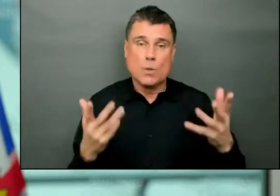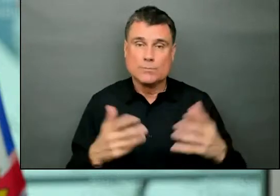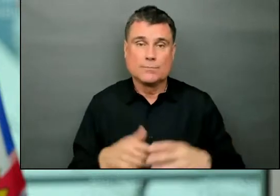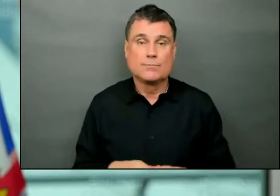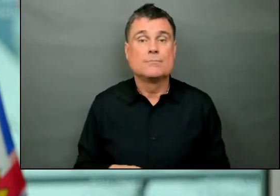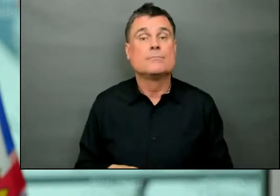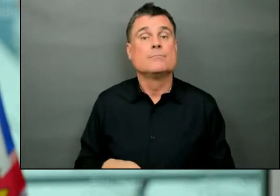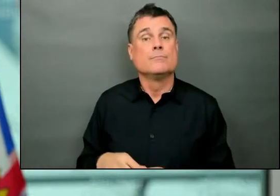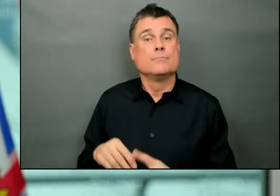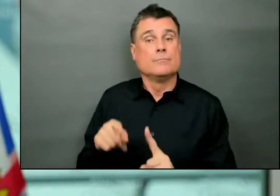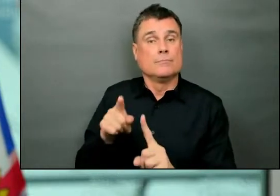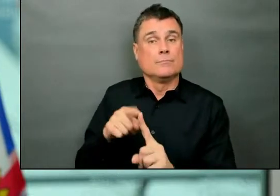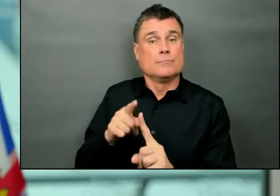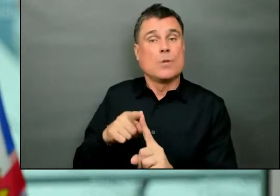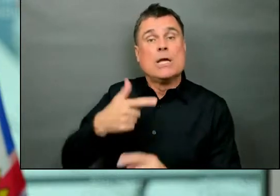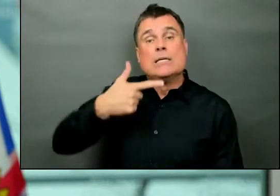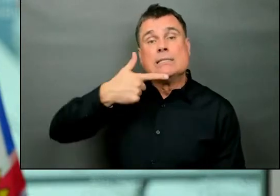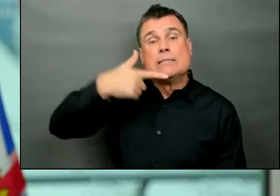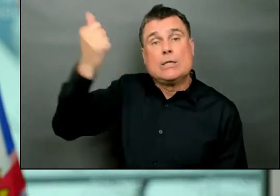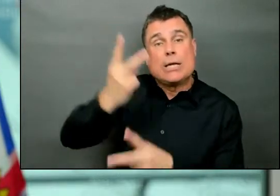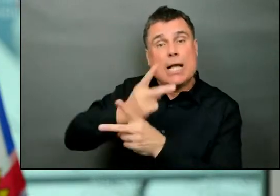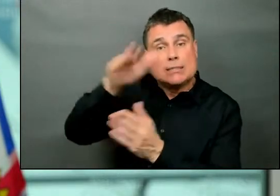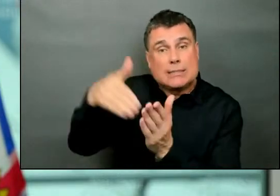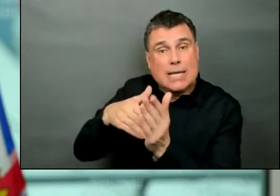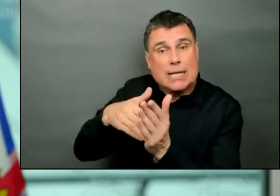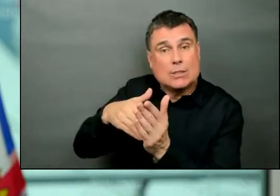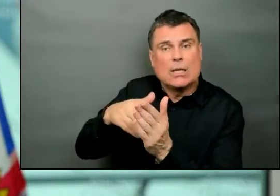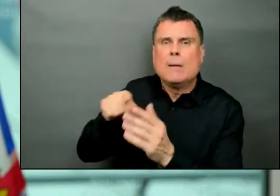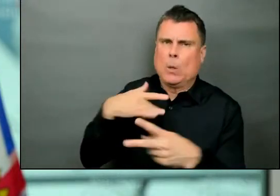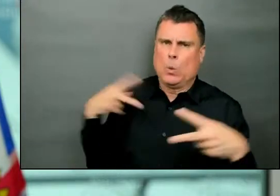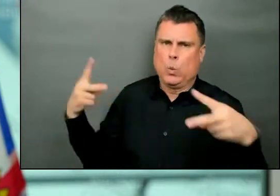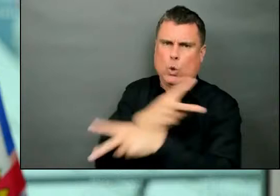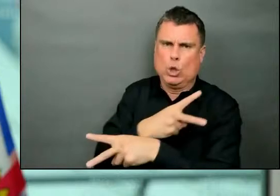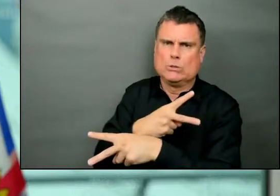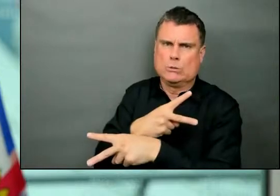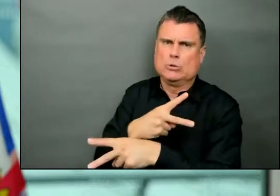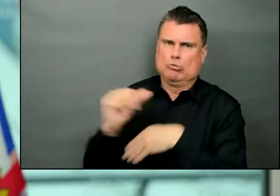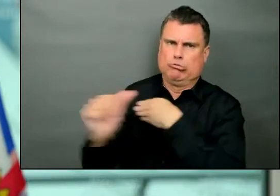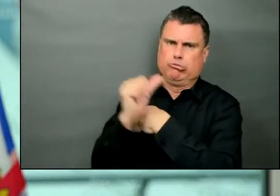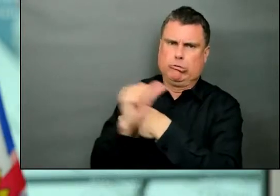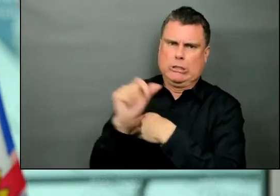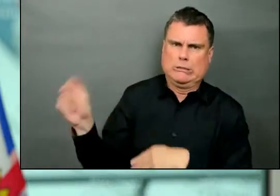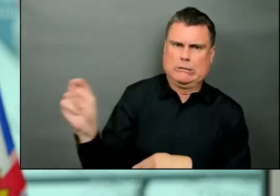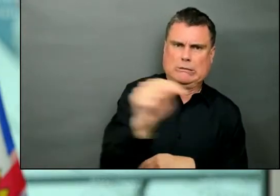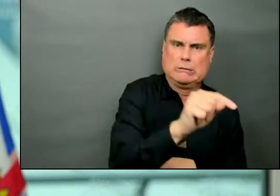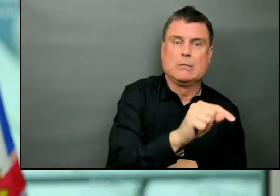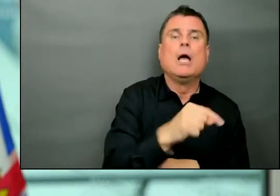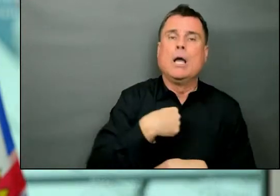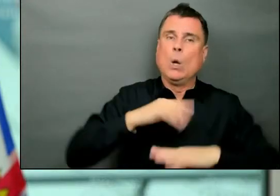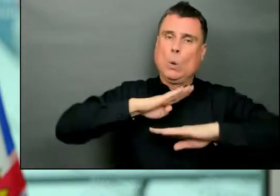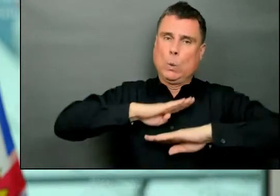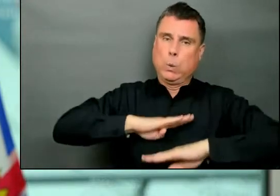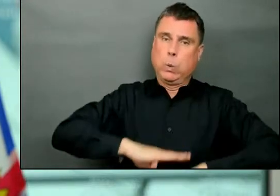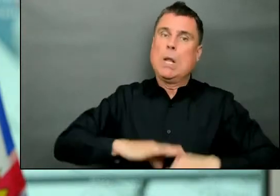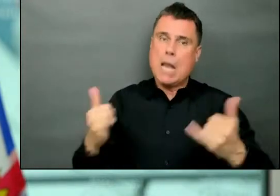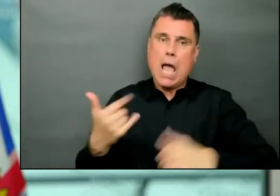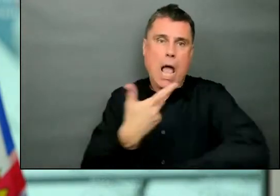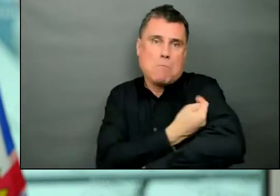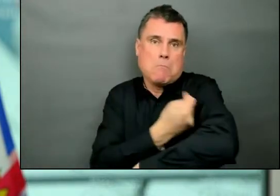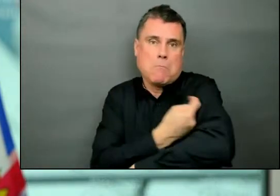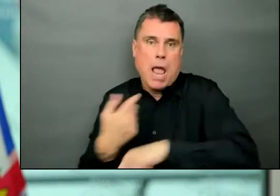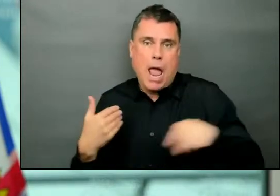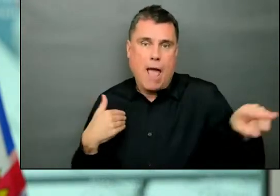relieved and thankful that the vaccines are so effective. What we are seeing now is most of the deaths are occurring